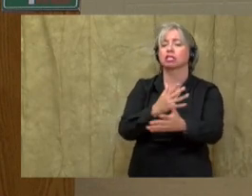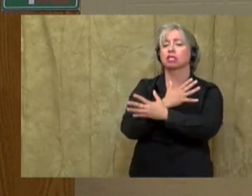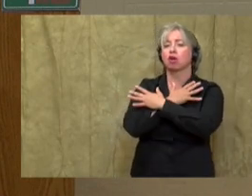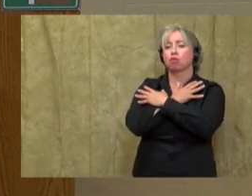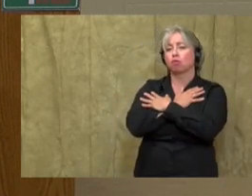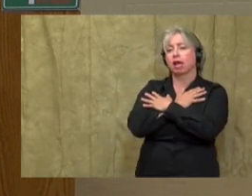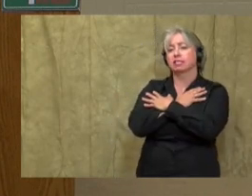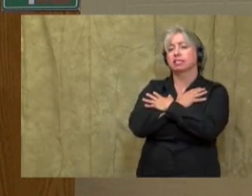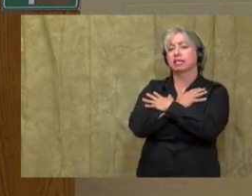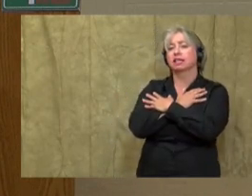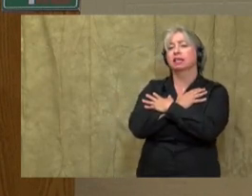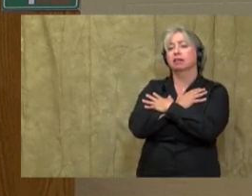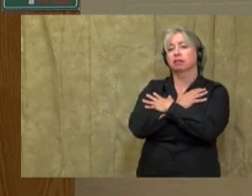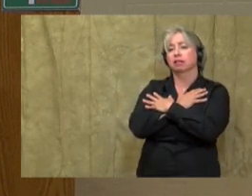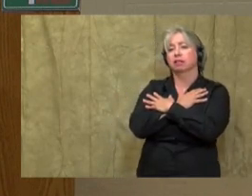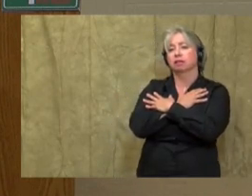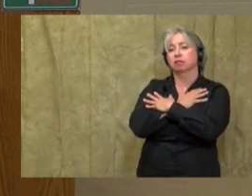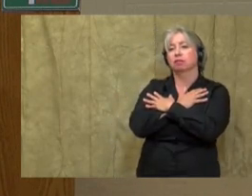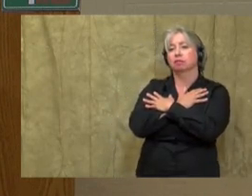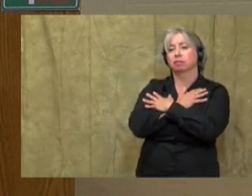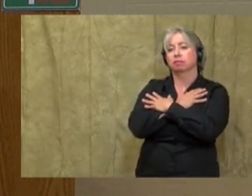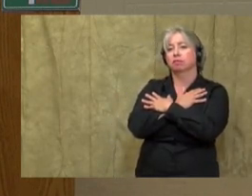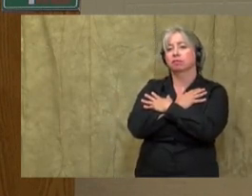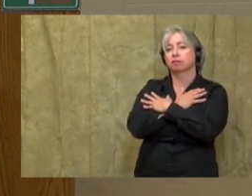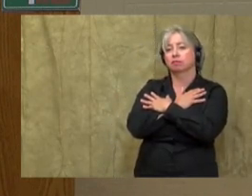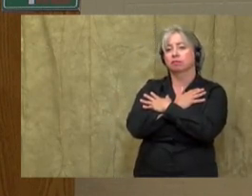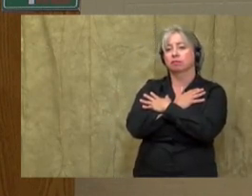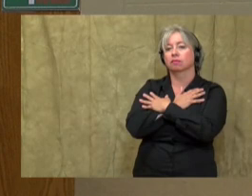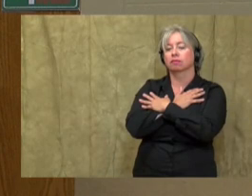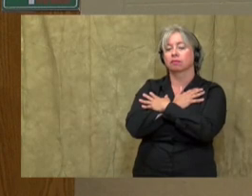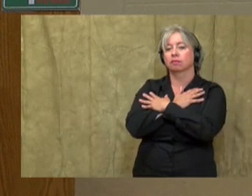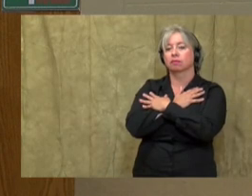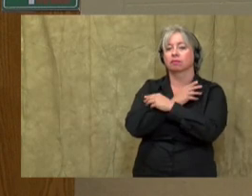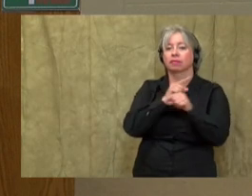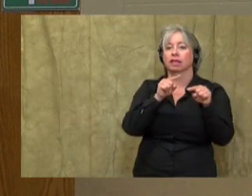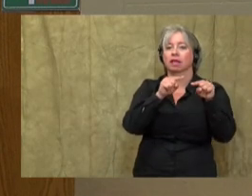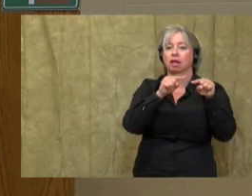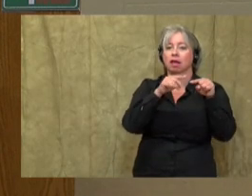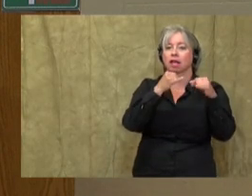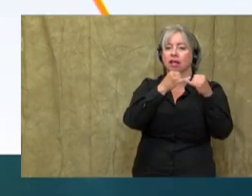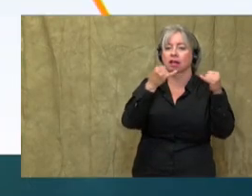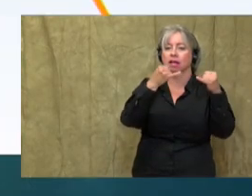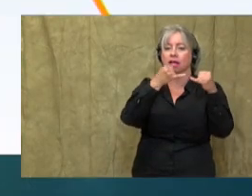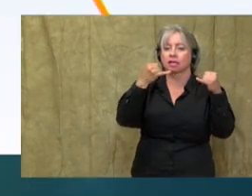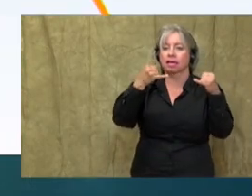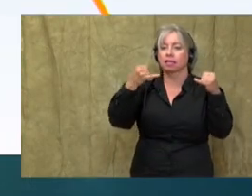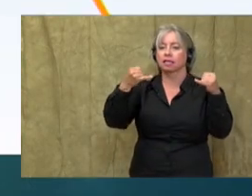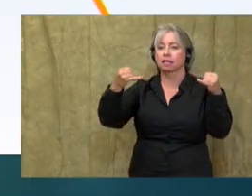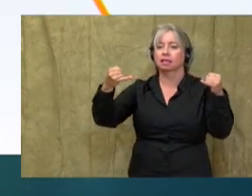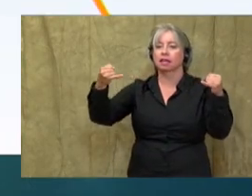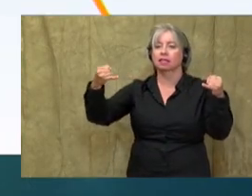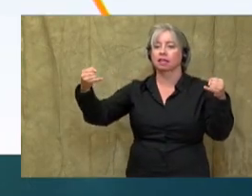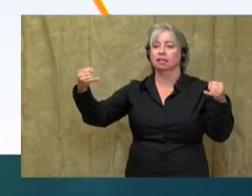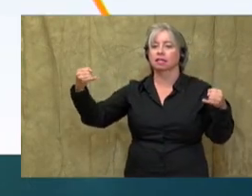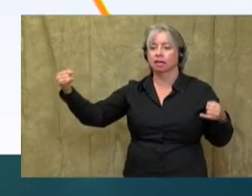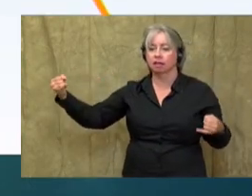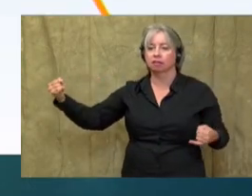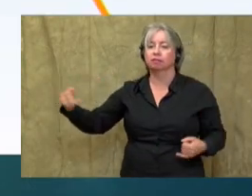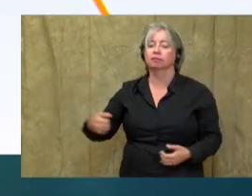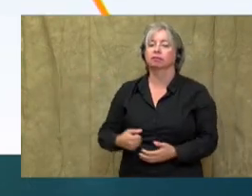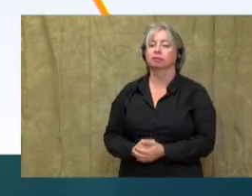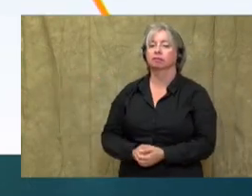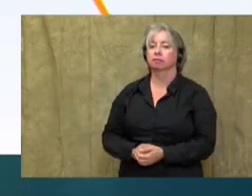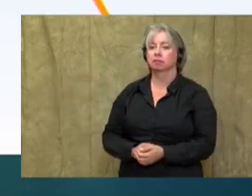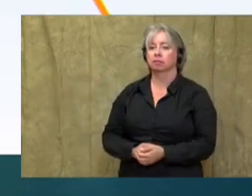I move the rope, we had a resting point. And that's what I'm going to draw with my dotted line there. And there's some